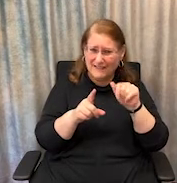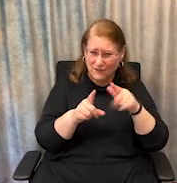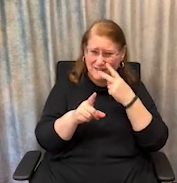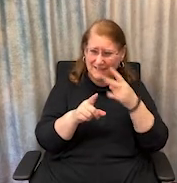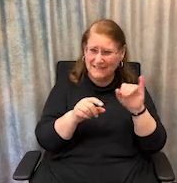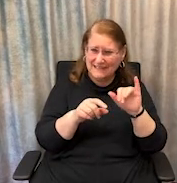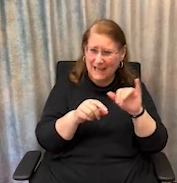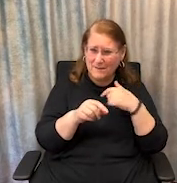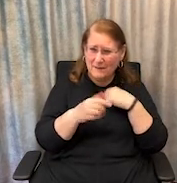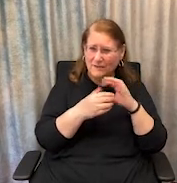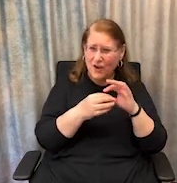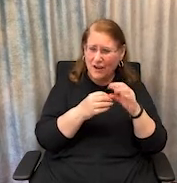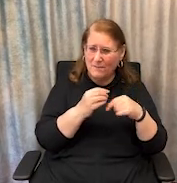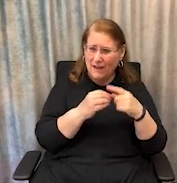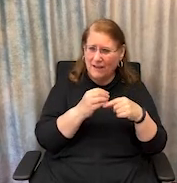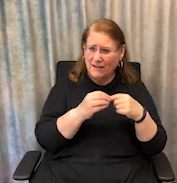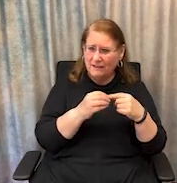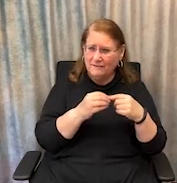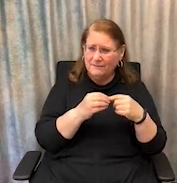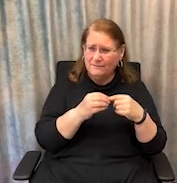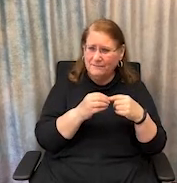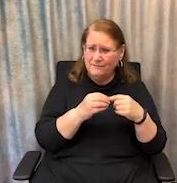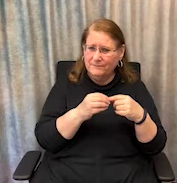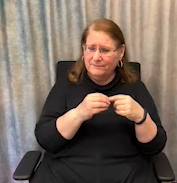impression? When